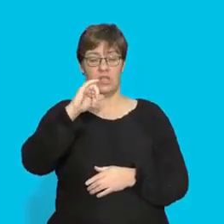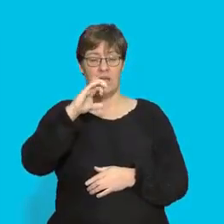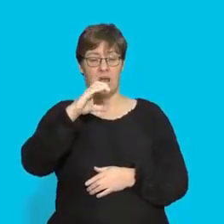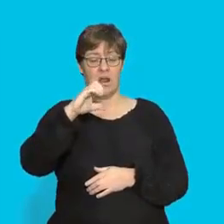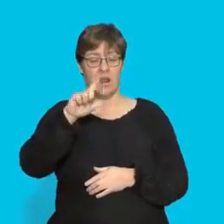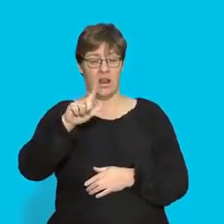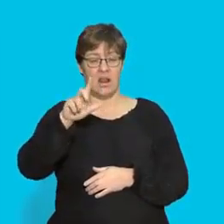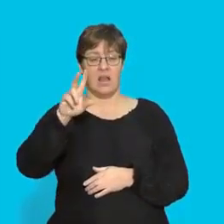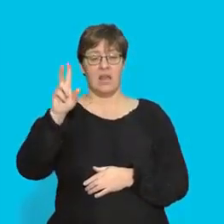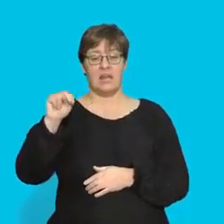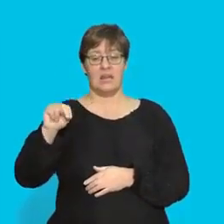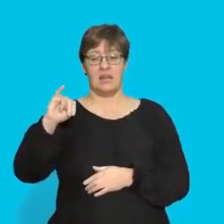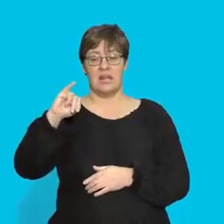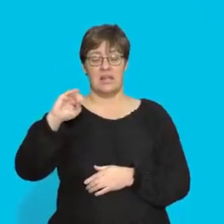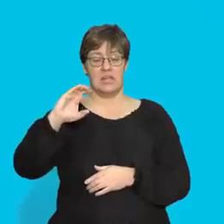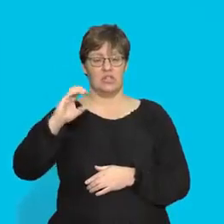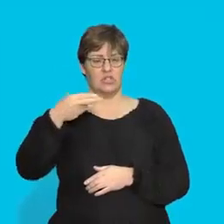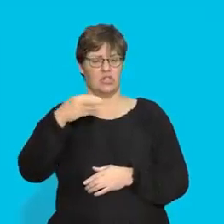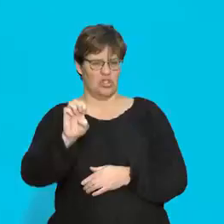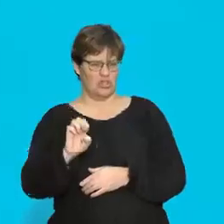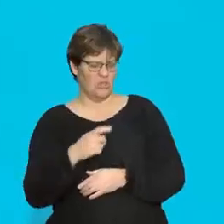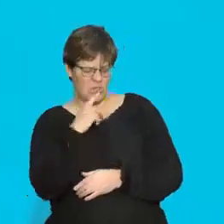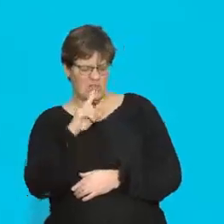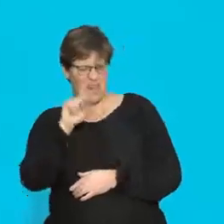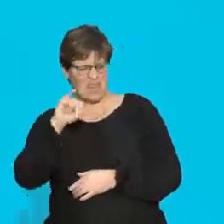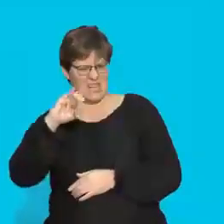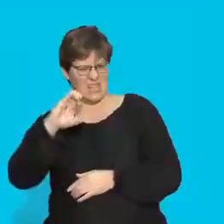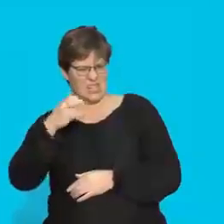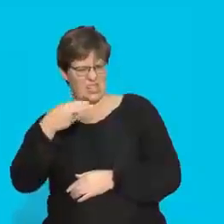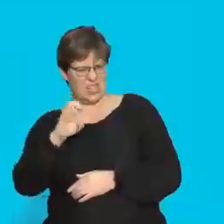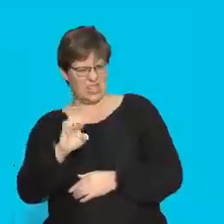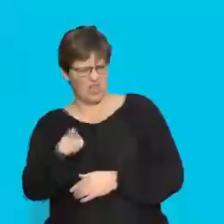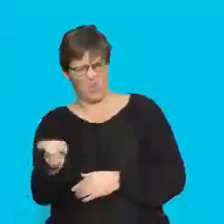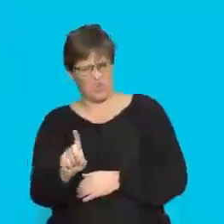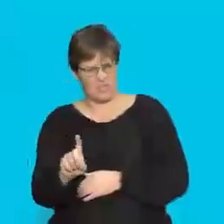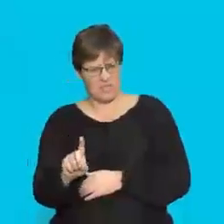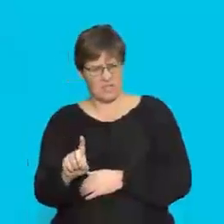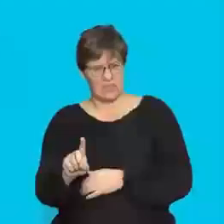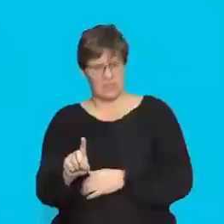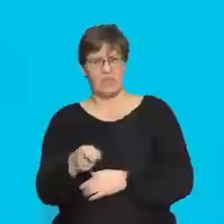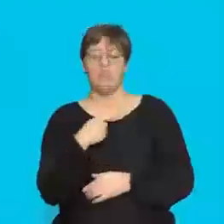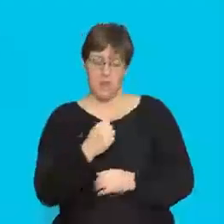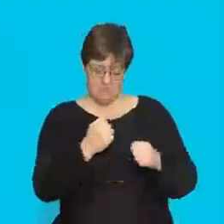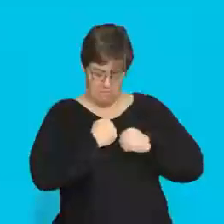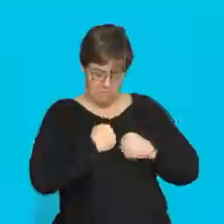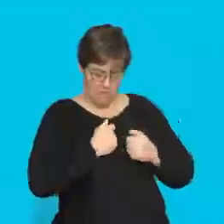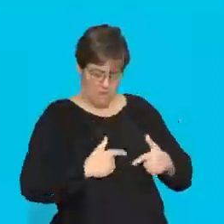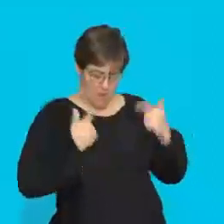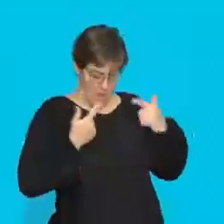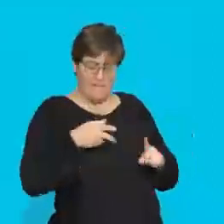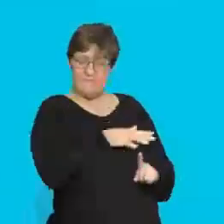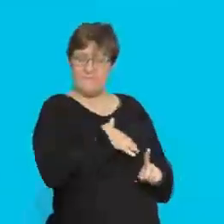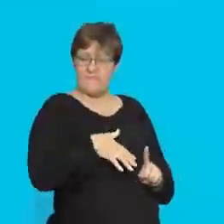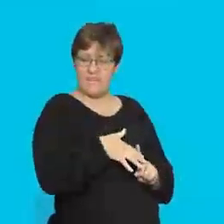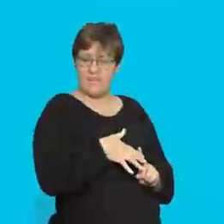ecological niche. Now, what is a niche? Well, a niche is the organism's habitat,